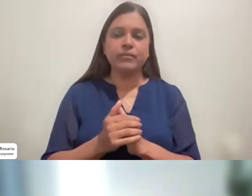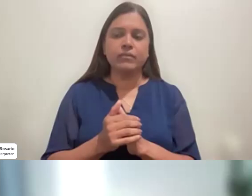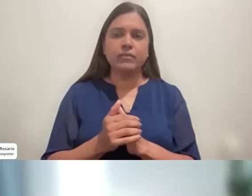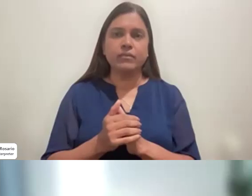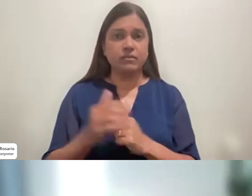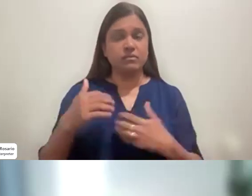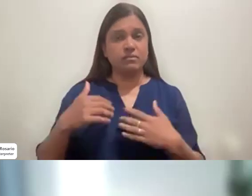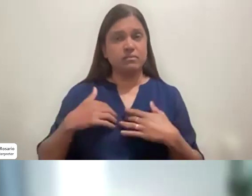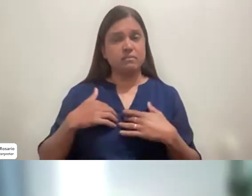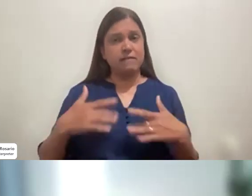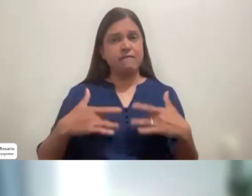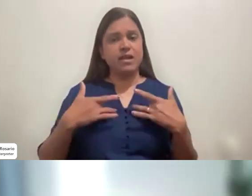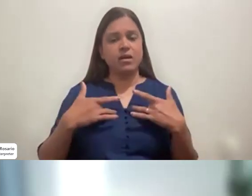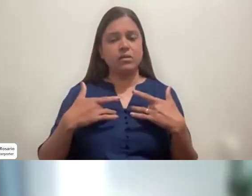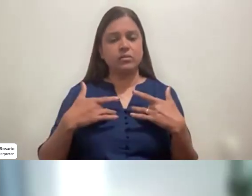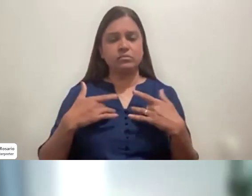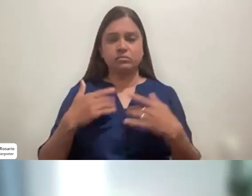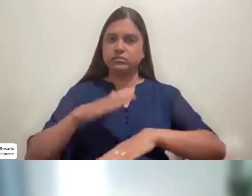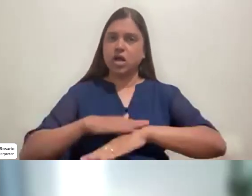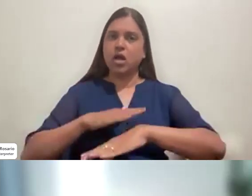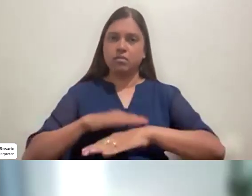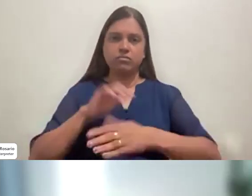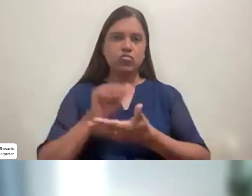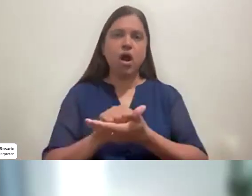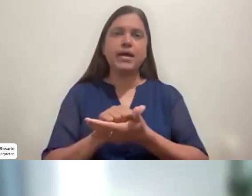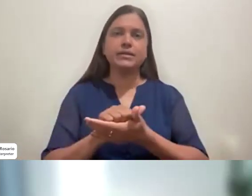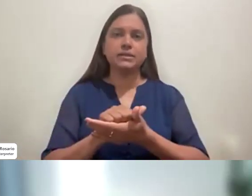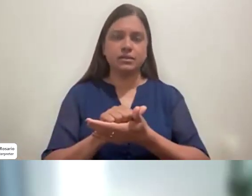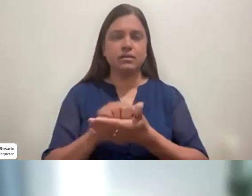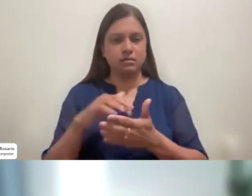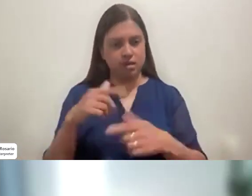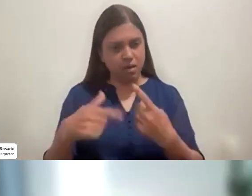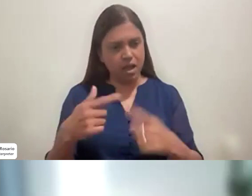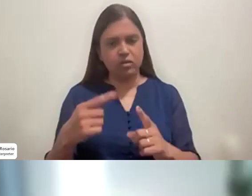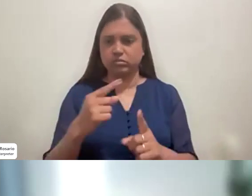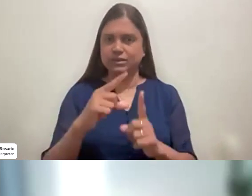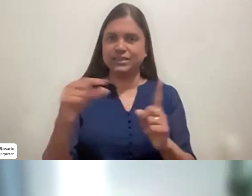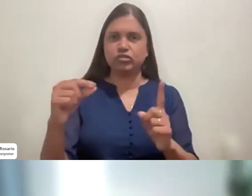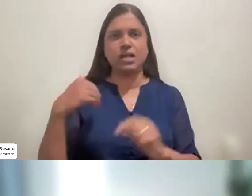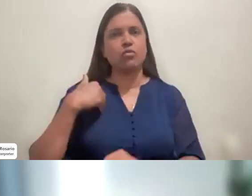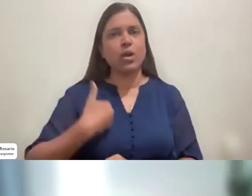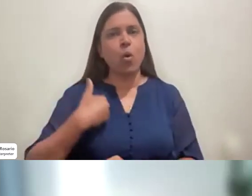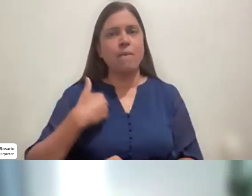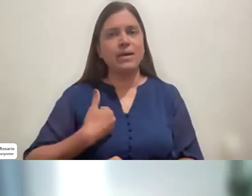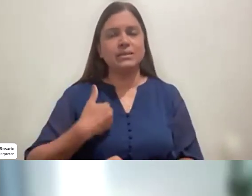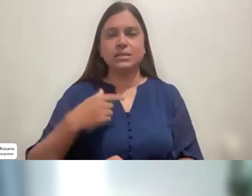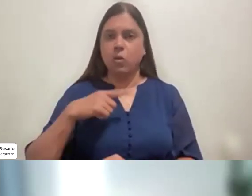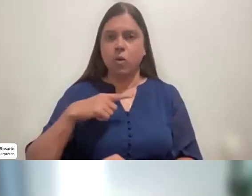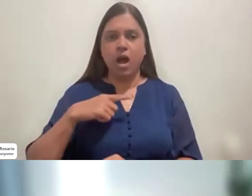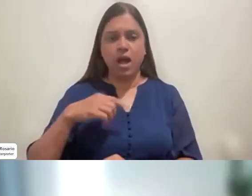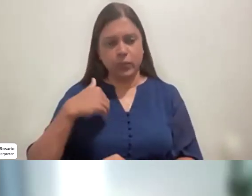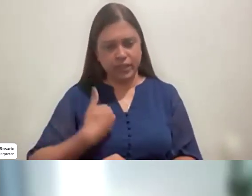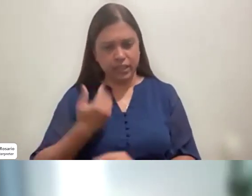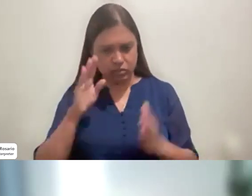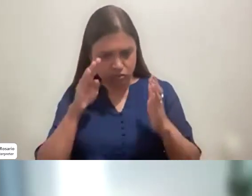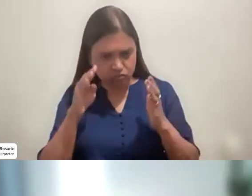of topic regarding the requirements or why we need to consider this one